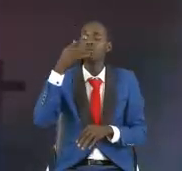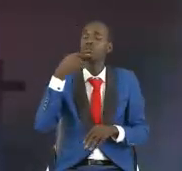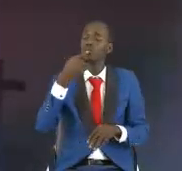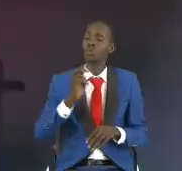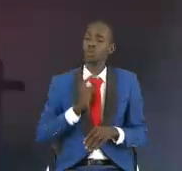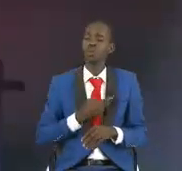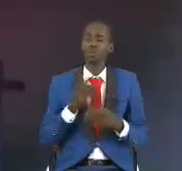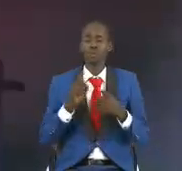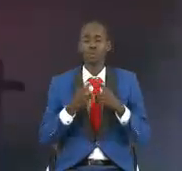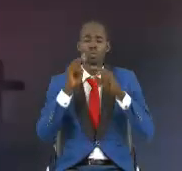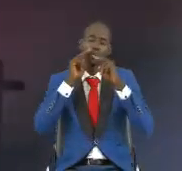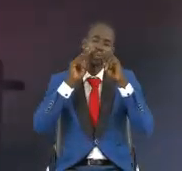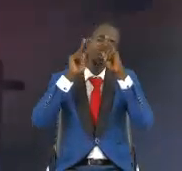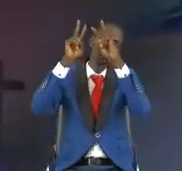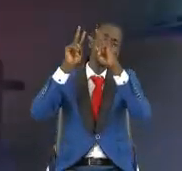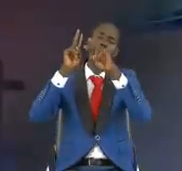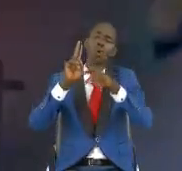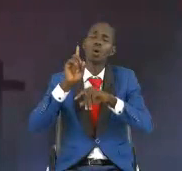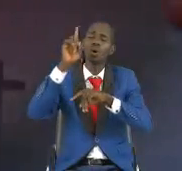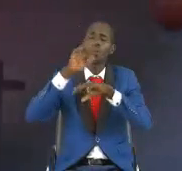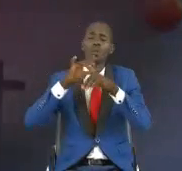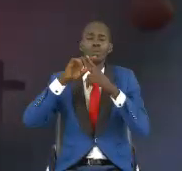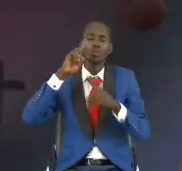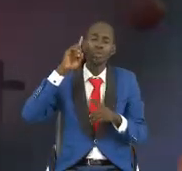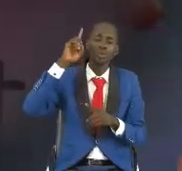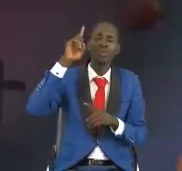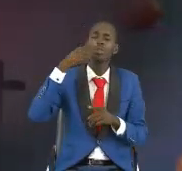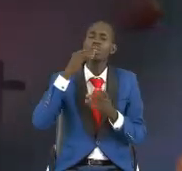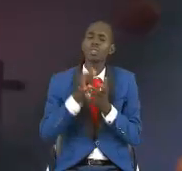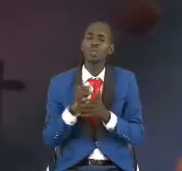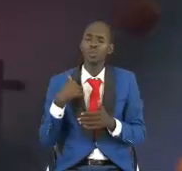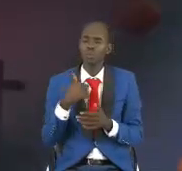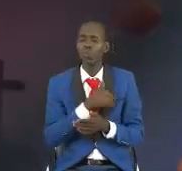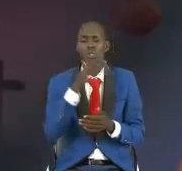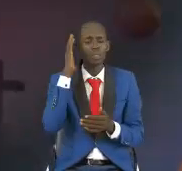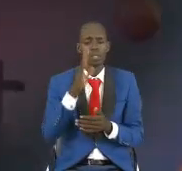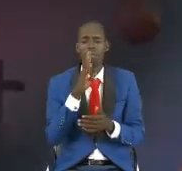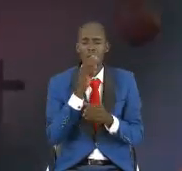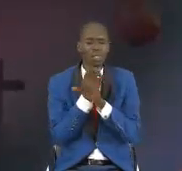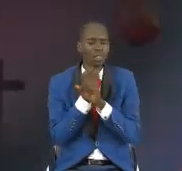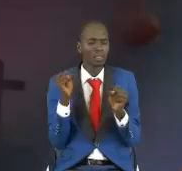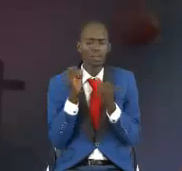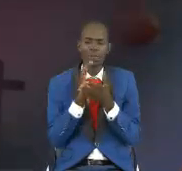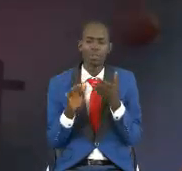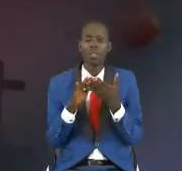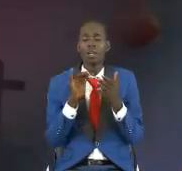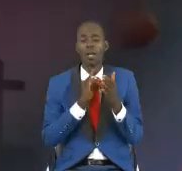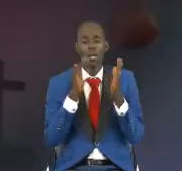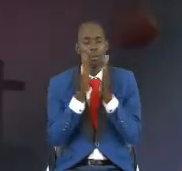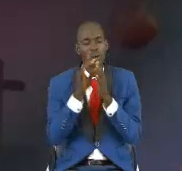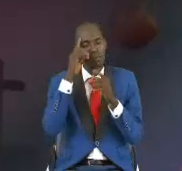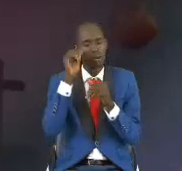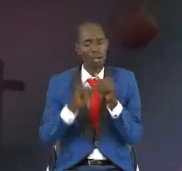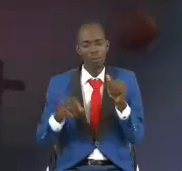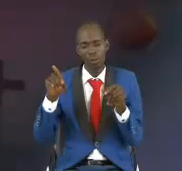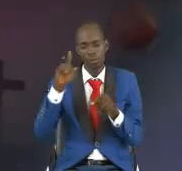the ends of the earth. And then you say, we shall be saved. We shall be forgiven. I pray for every brother, every